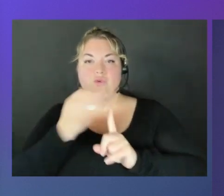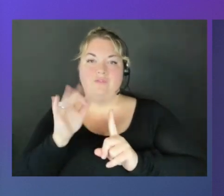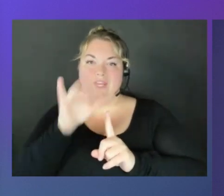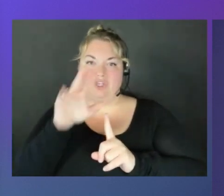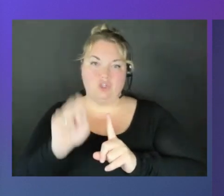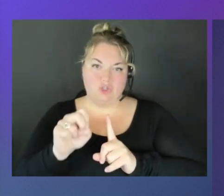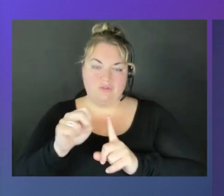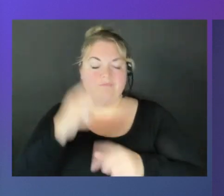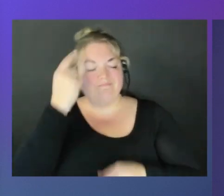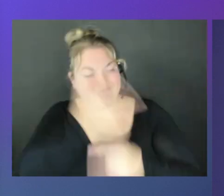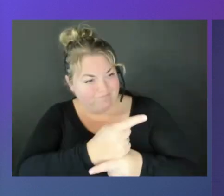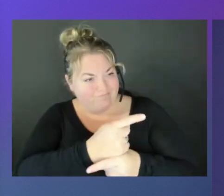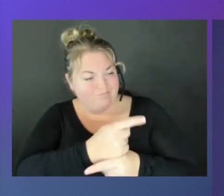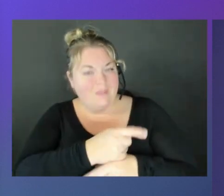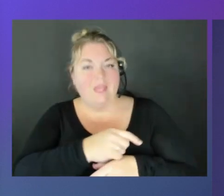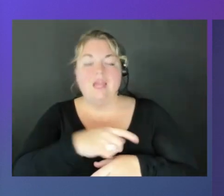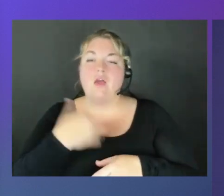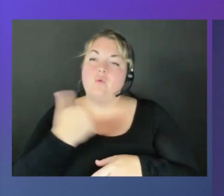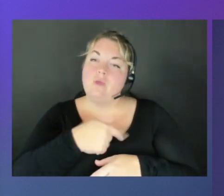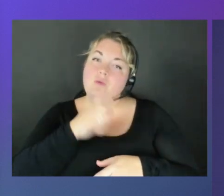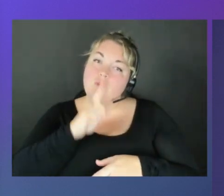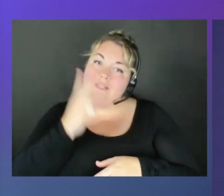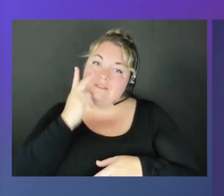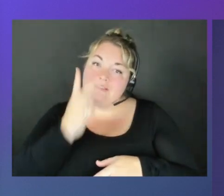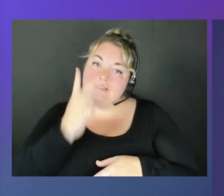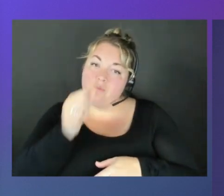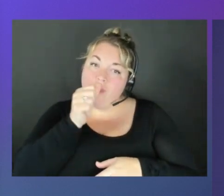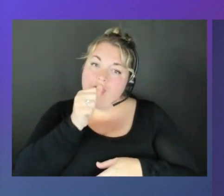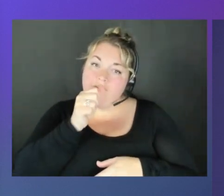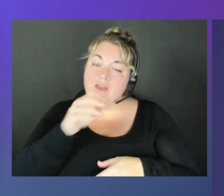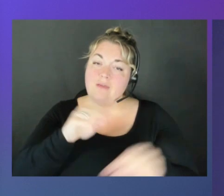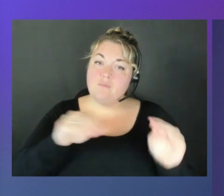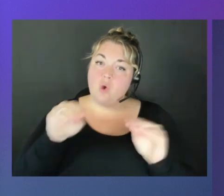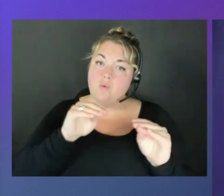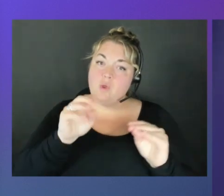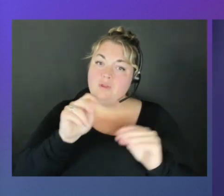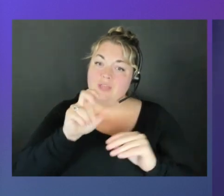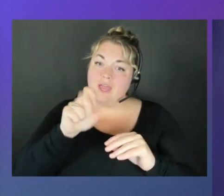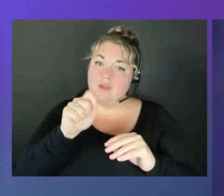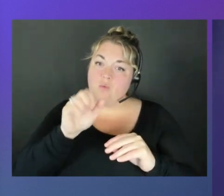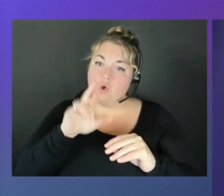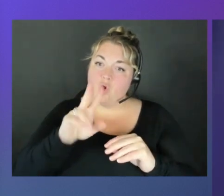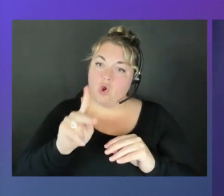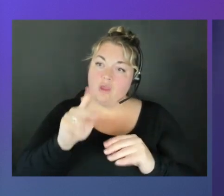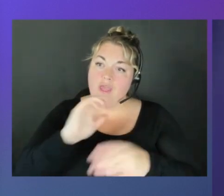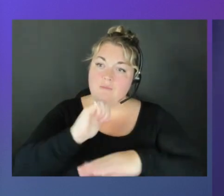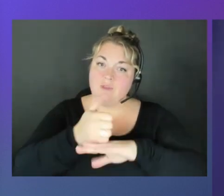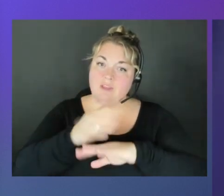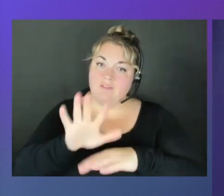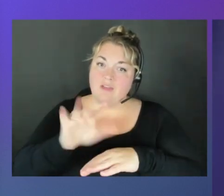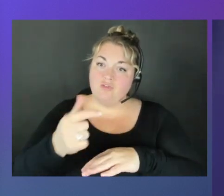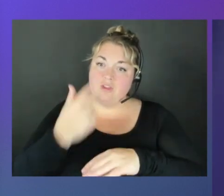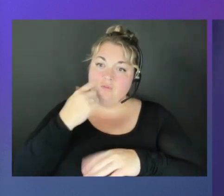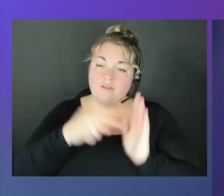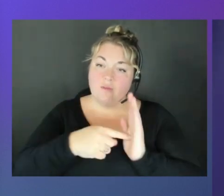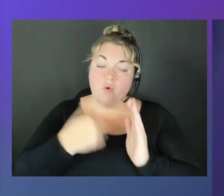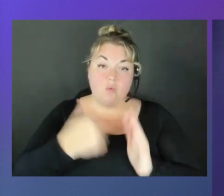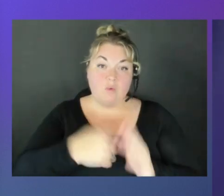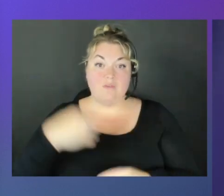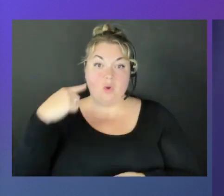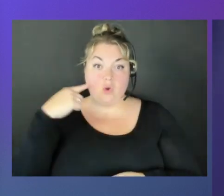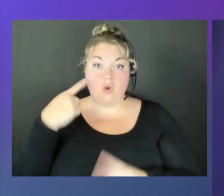exactly right. And we really see private mobile networks as complementing 5G. For examples, we have heard from